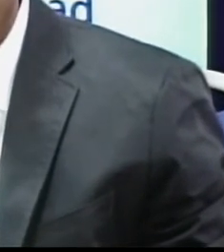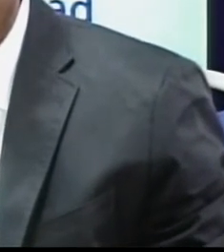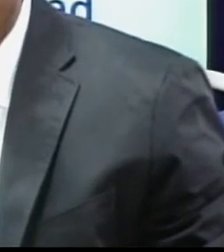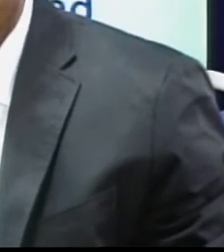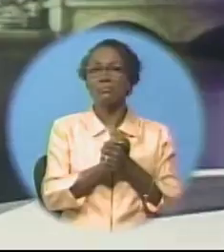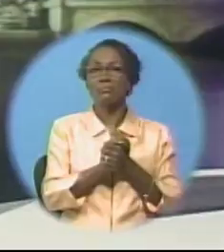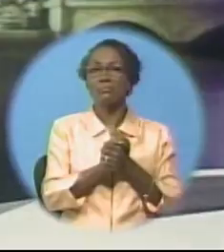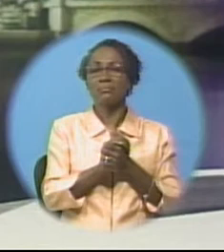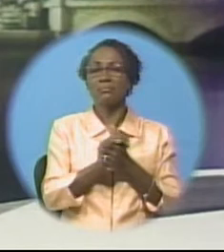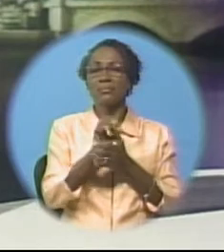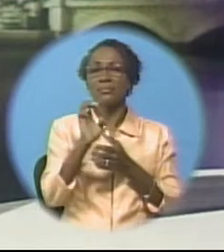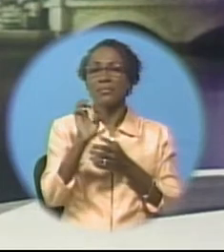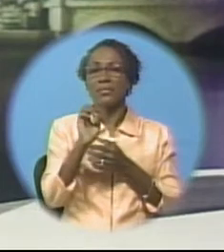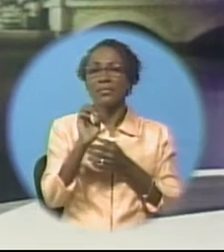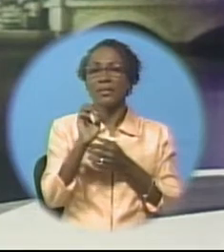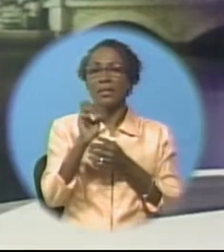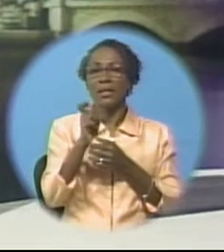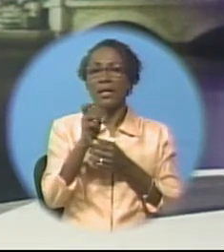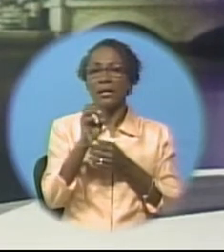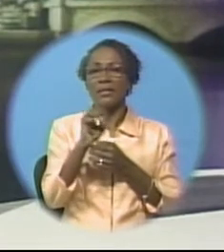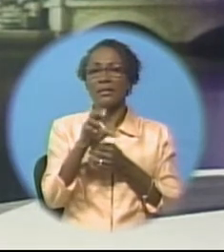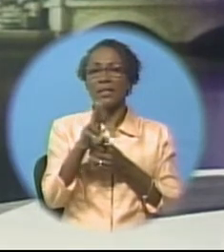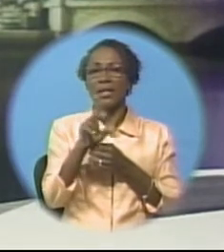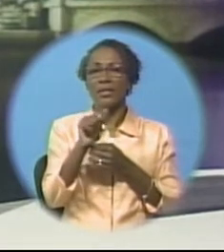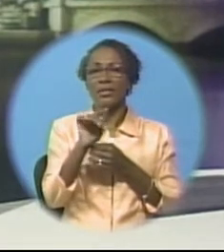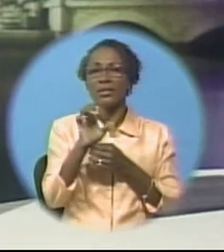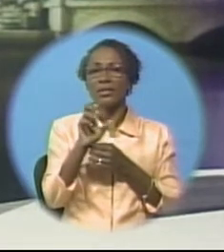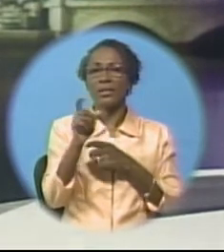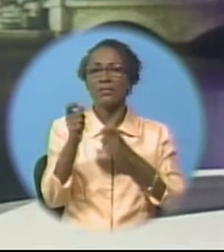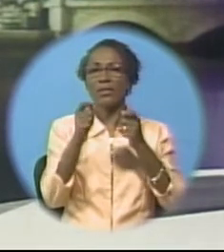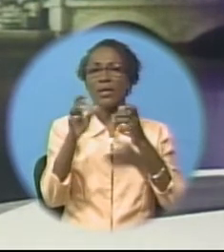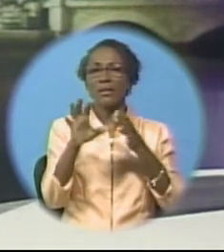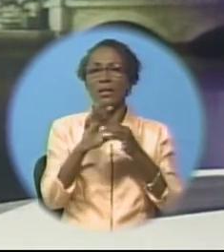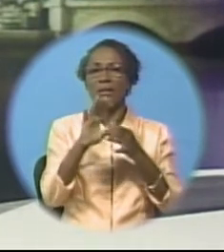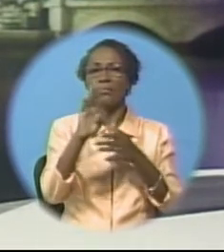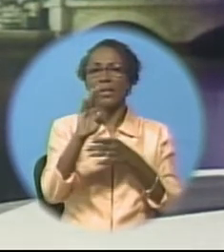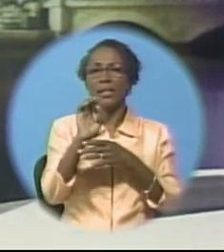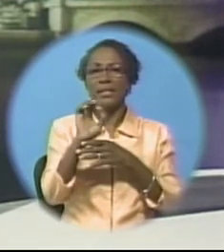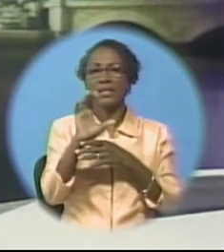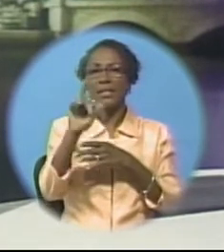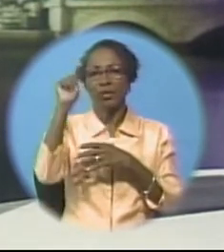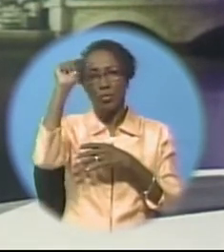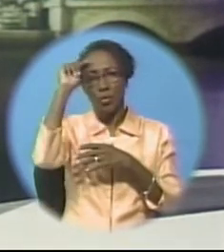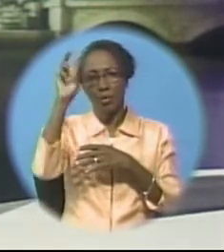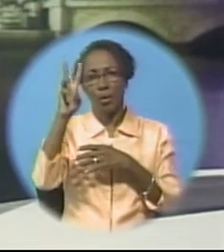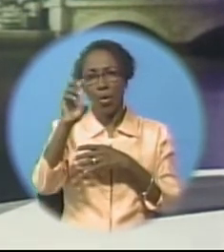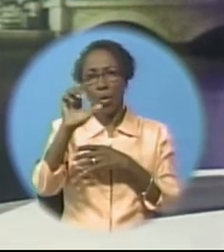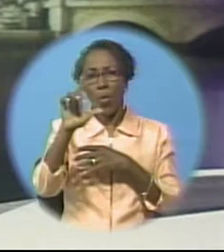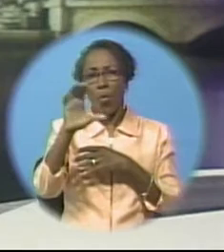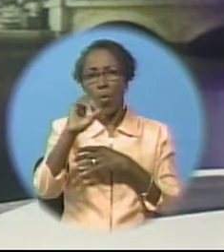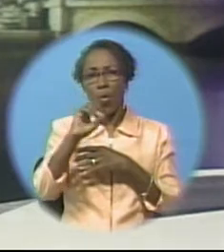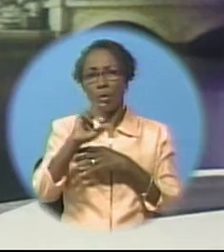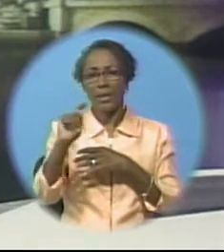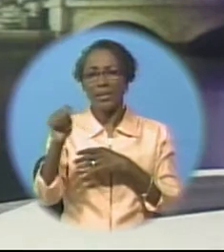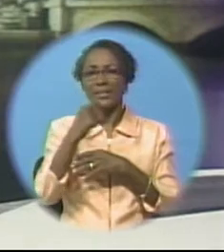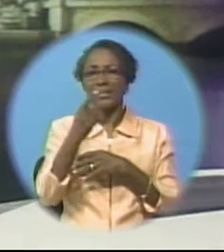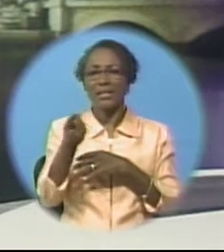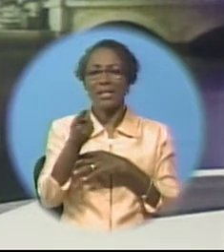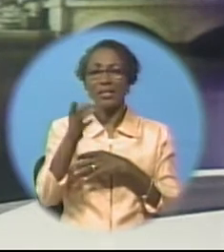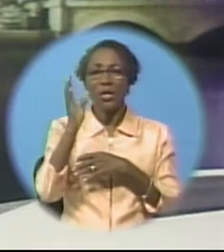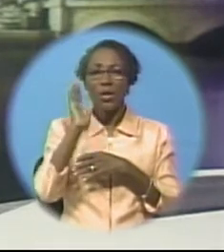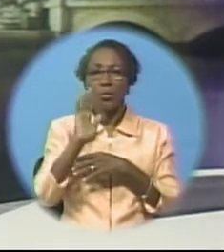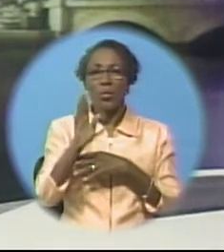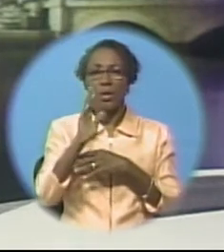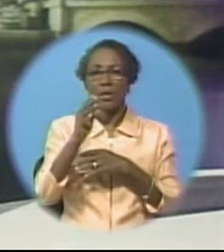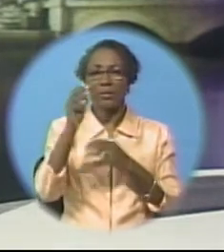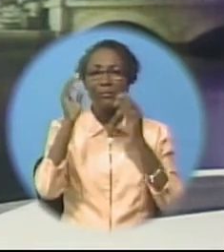island. Meanwhile, Executive Director of the BEC, Tony Walcott, says the week will be held under the theme Keys to